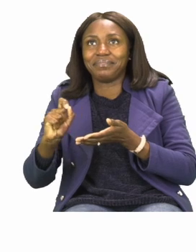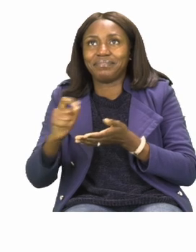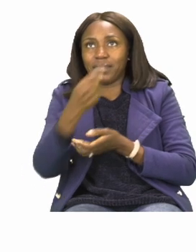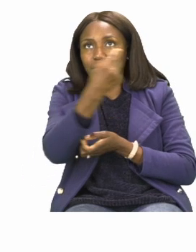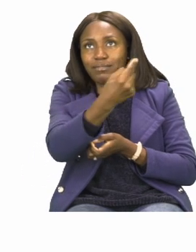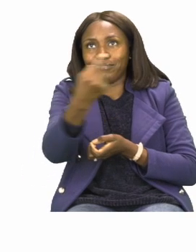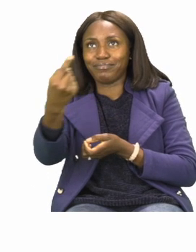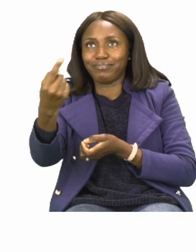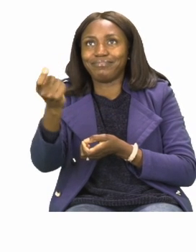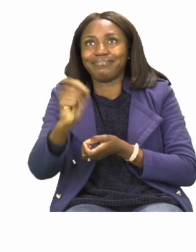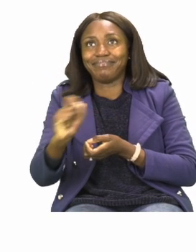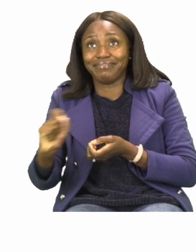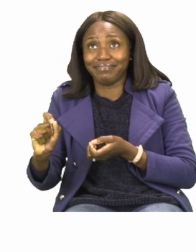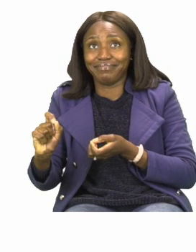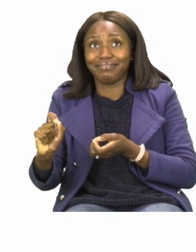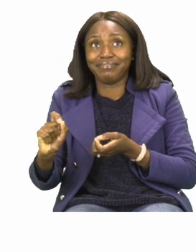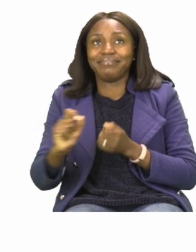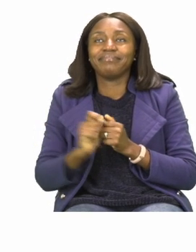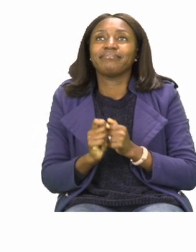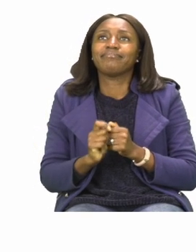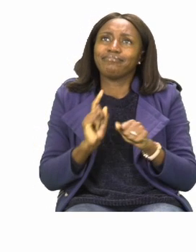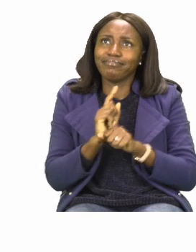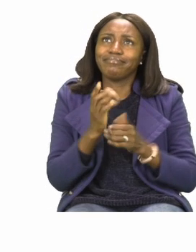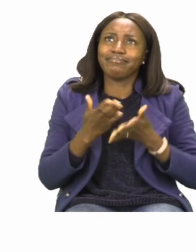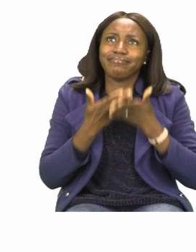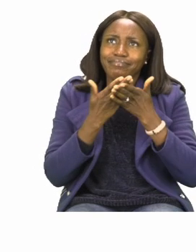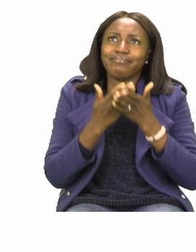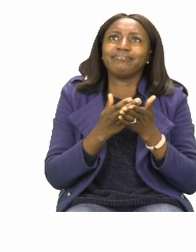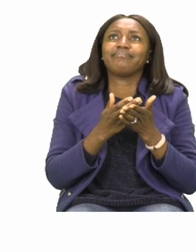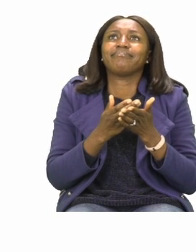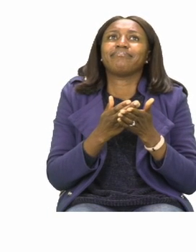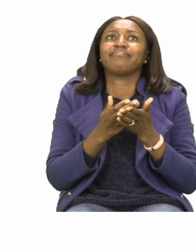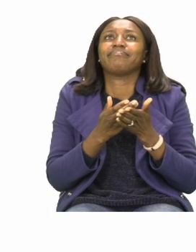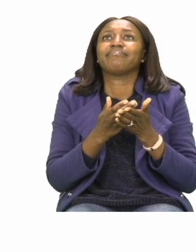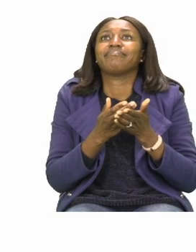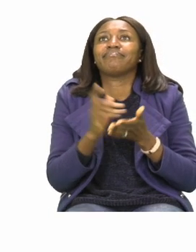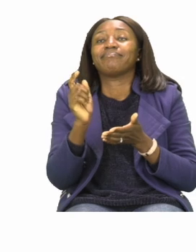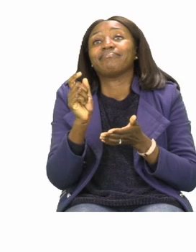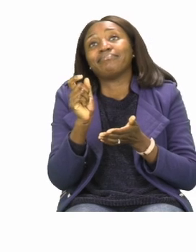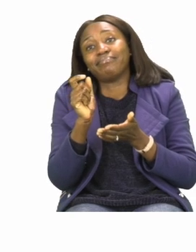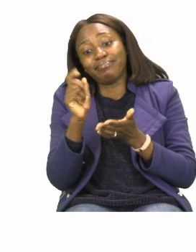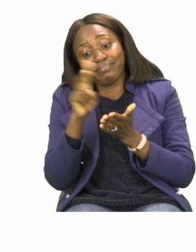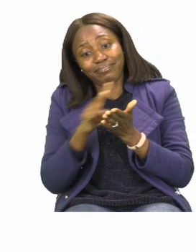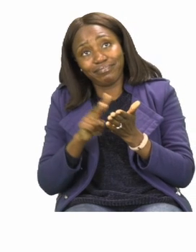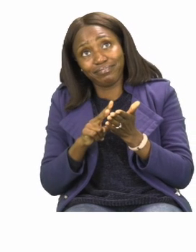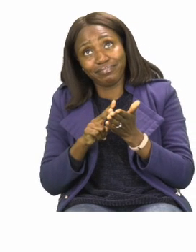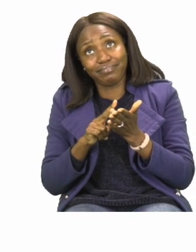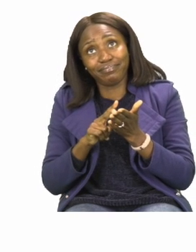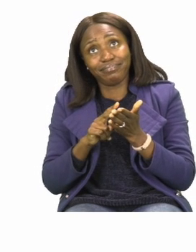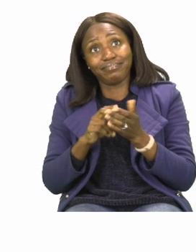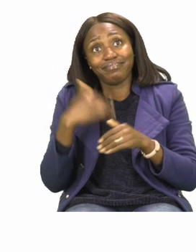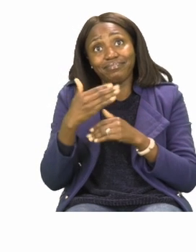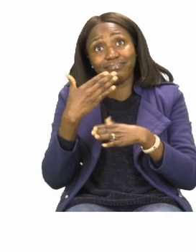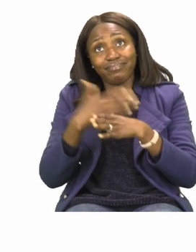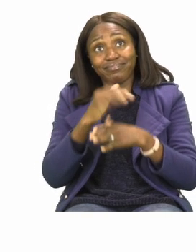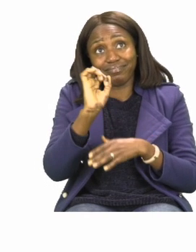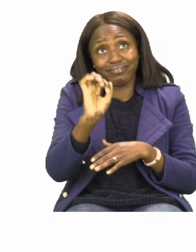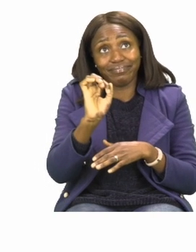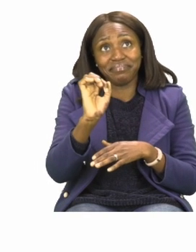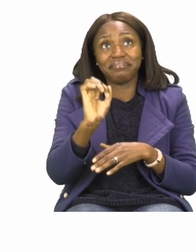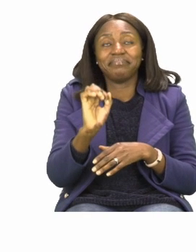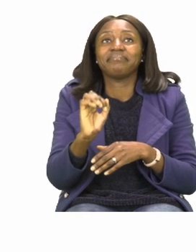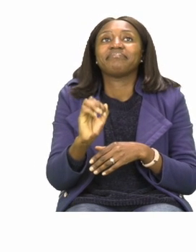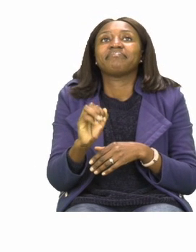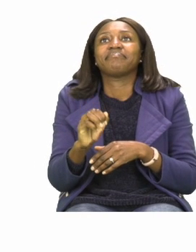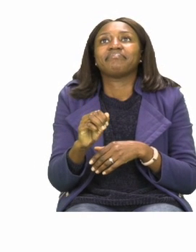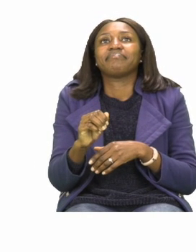I'm going to help you with the reading part. And then after that, I expect you to trace and then write. Let's take a look at